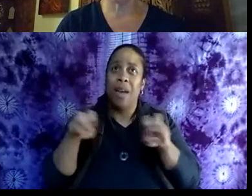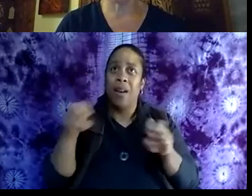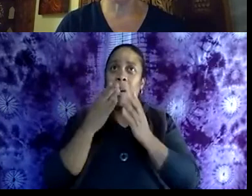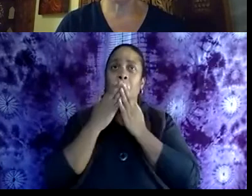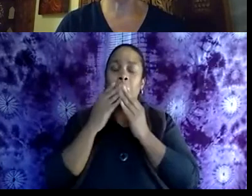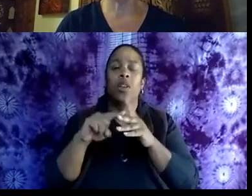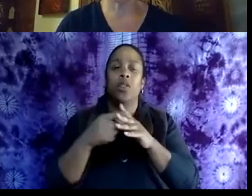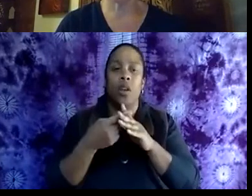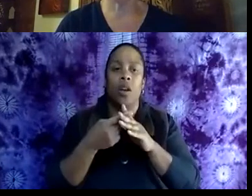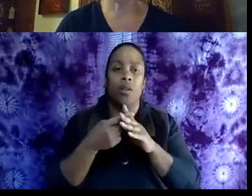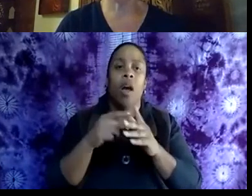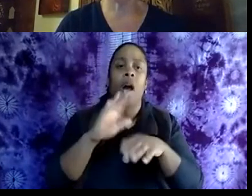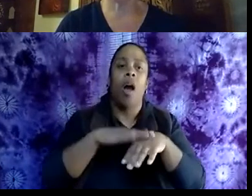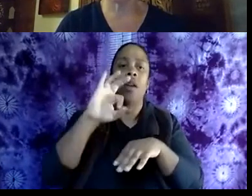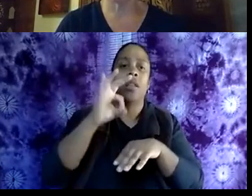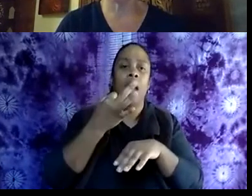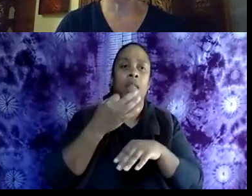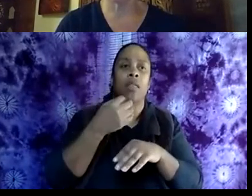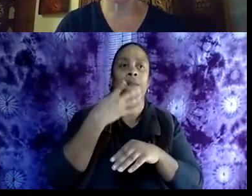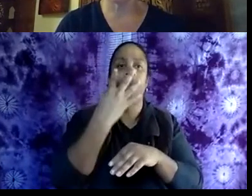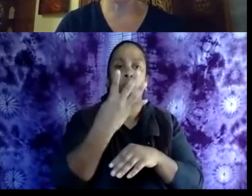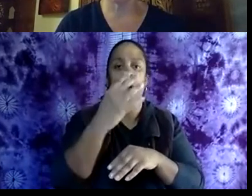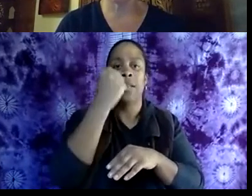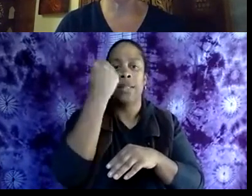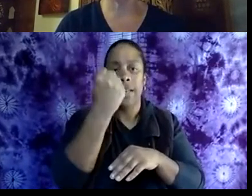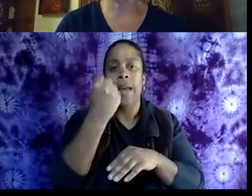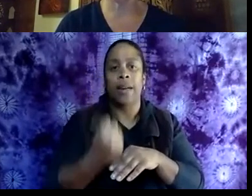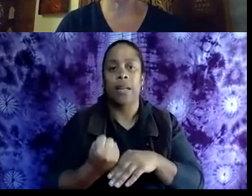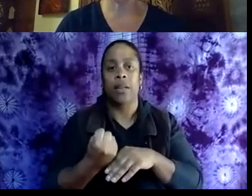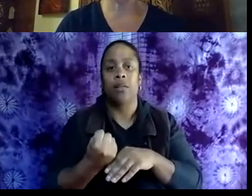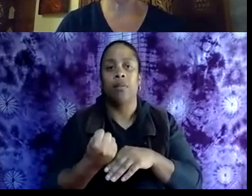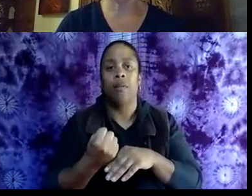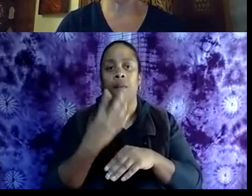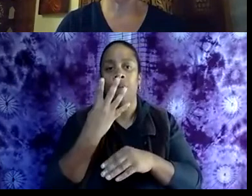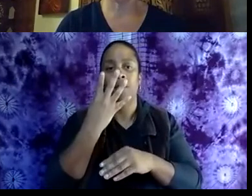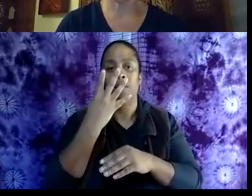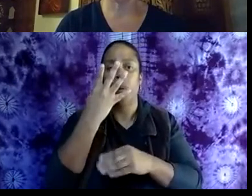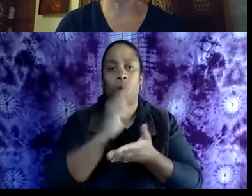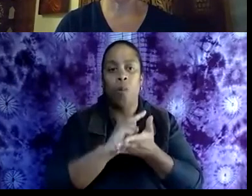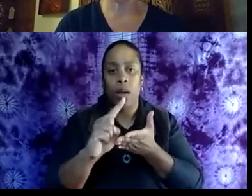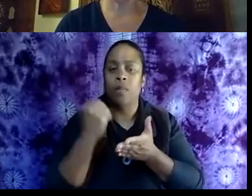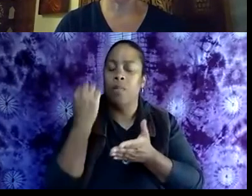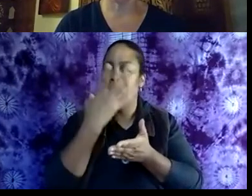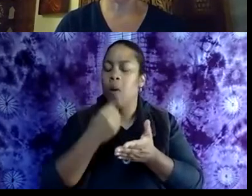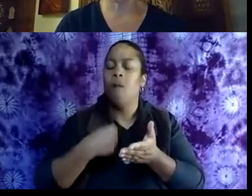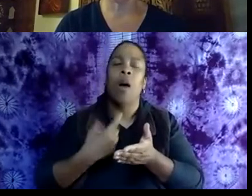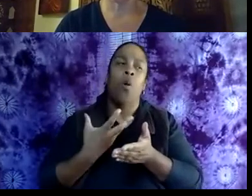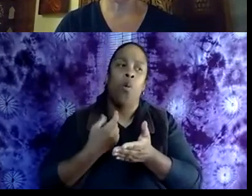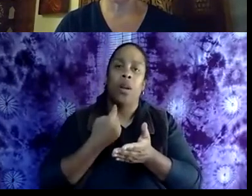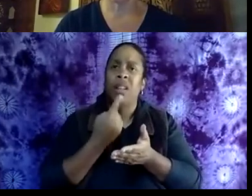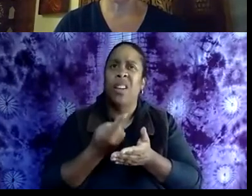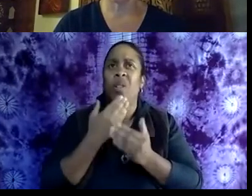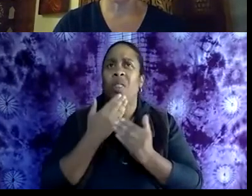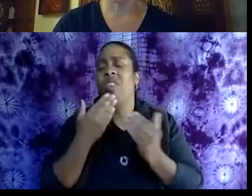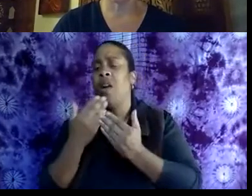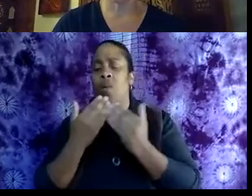4 consecutive Saturdays from 11 to 1 p.m. It's just beautiful. And I just want to say thank you all. I mean, oh my